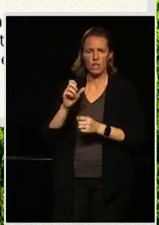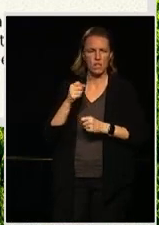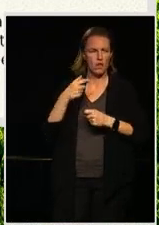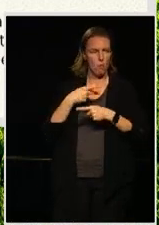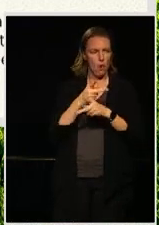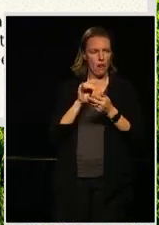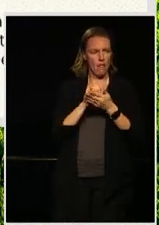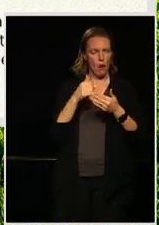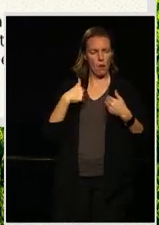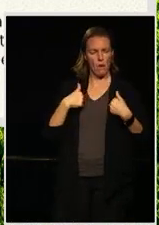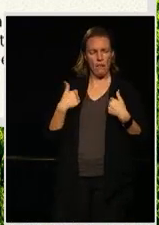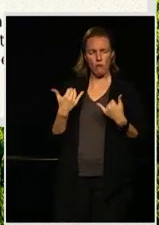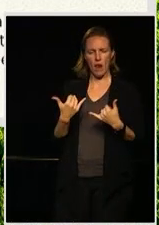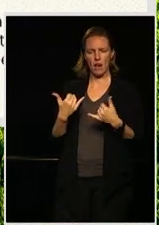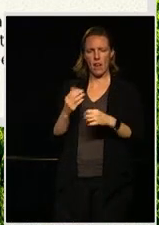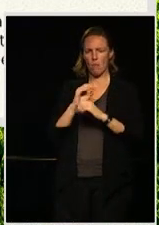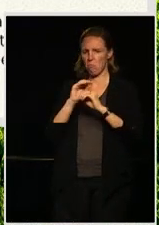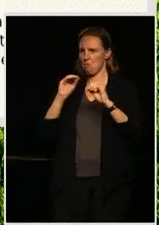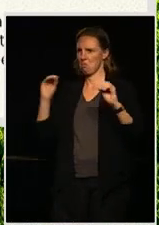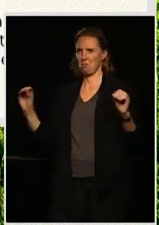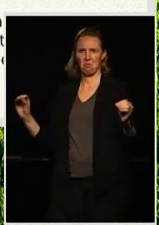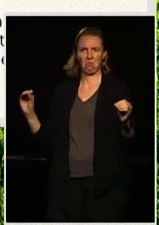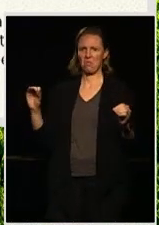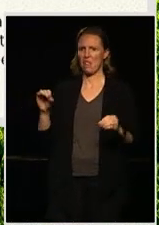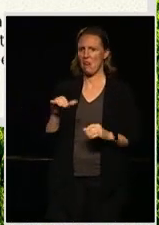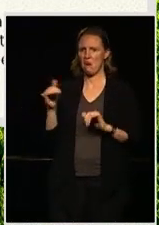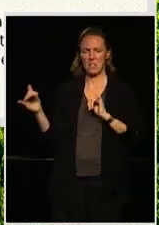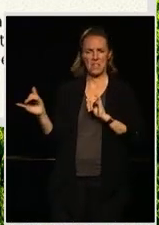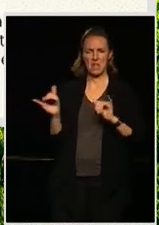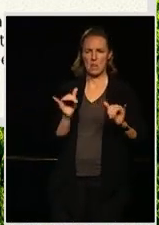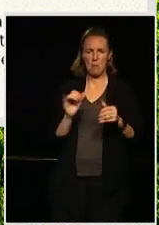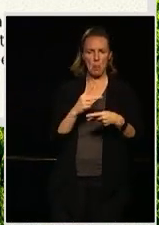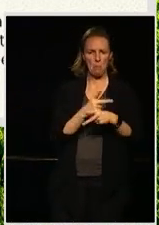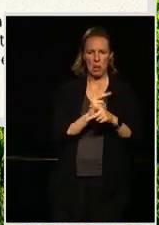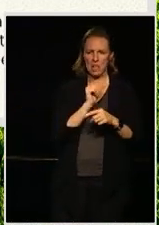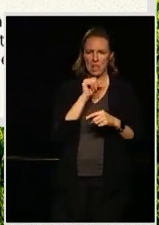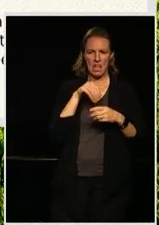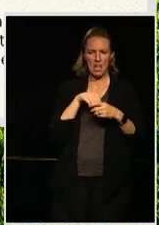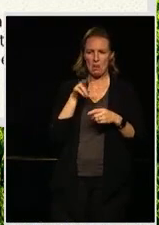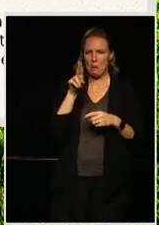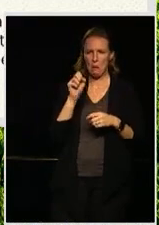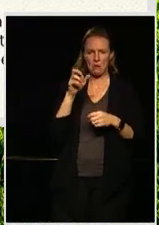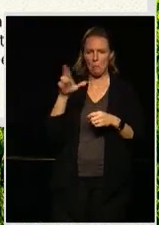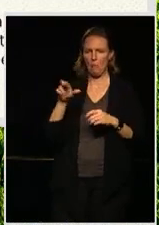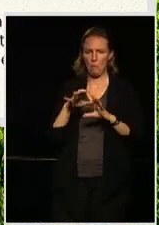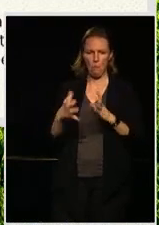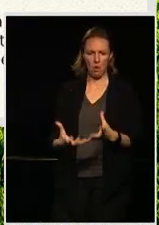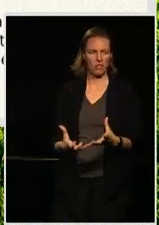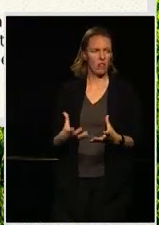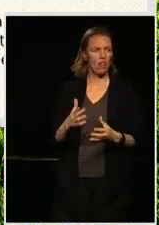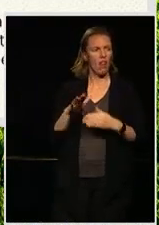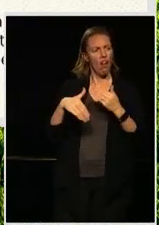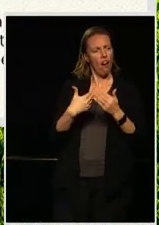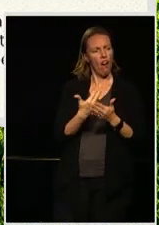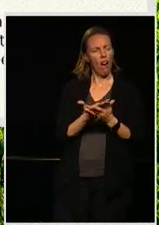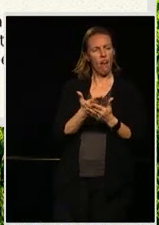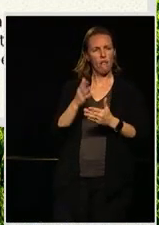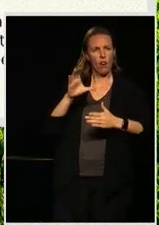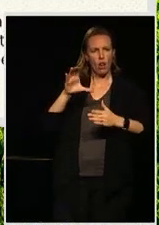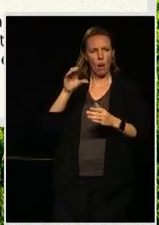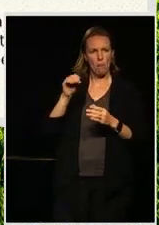that we have right now producing. There is no such similar product, not in the US or in the world. All the